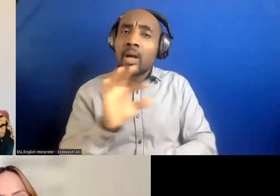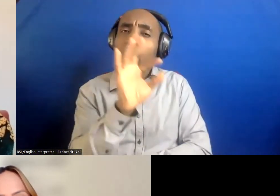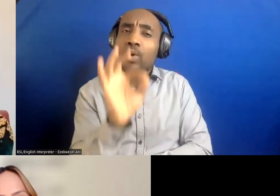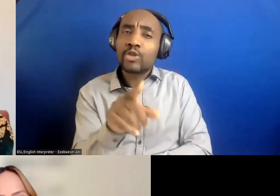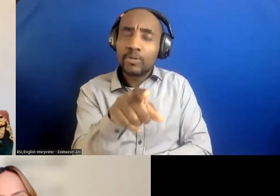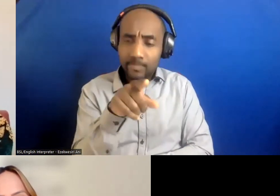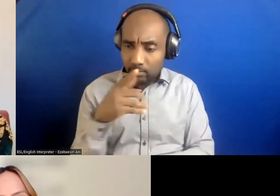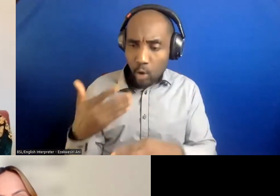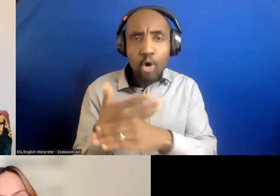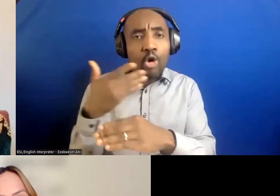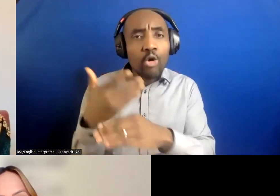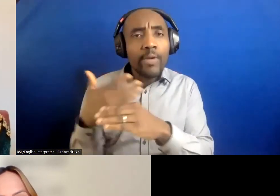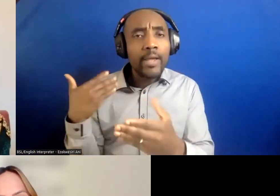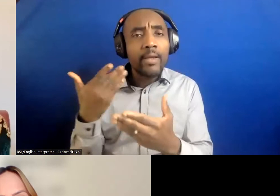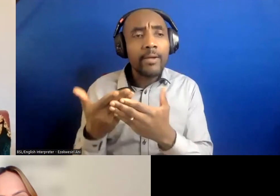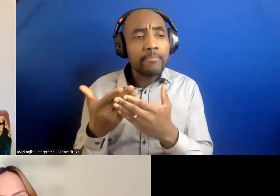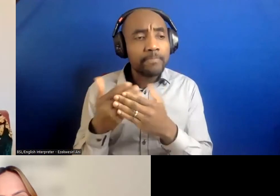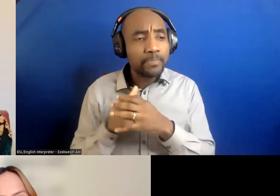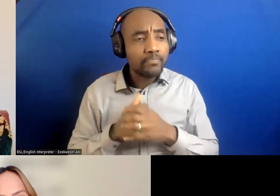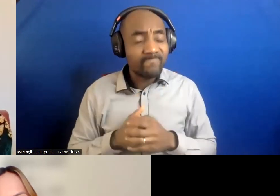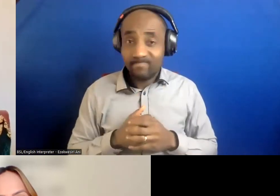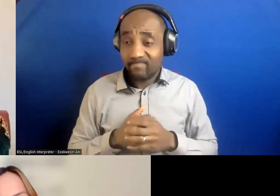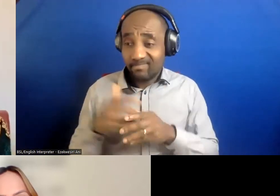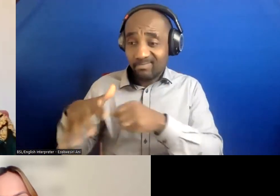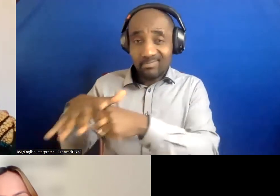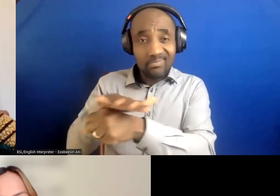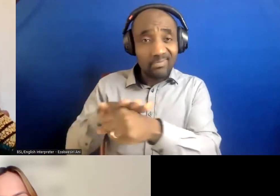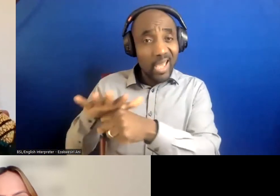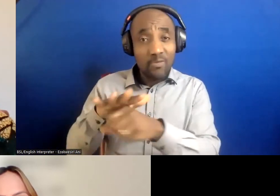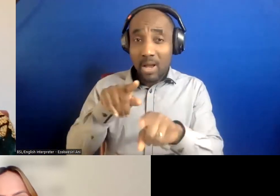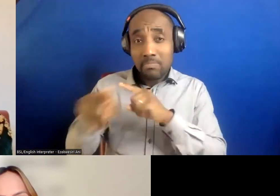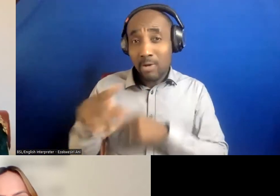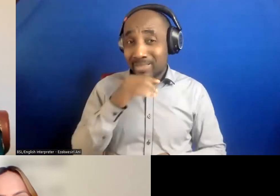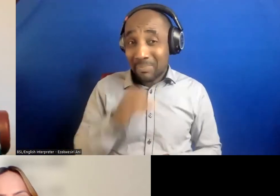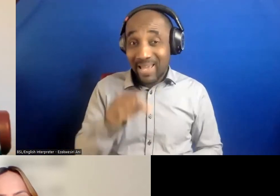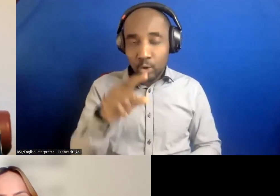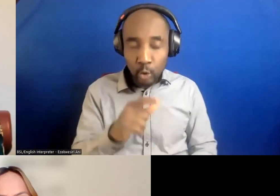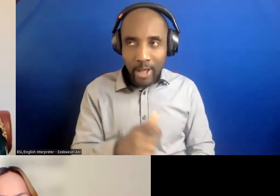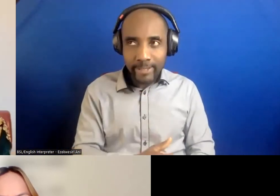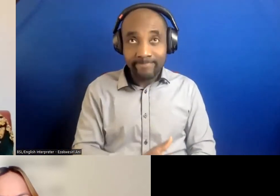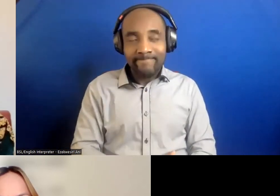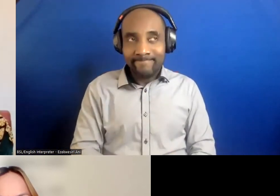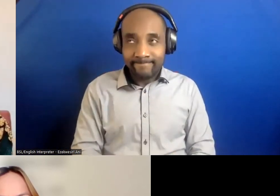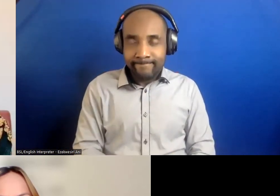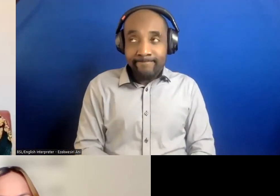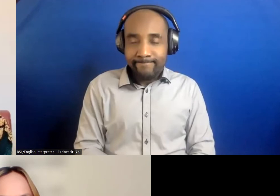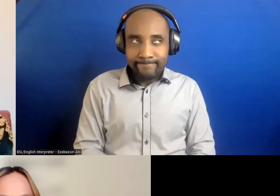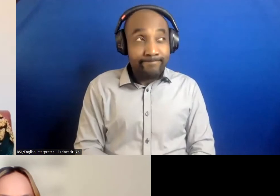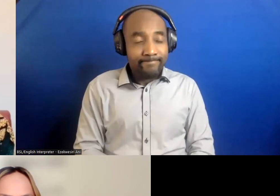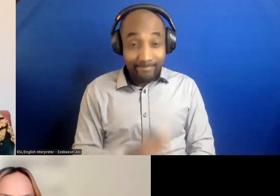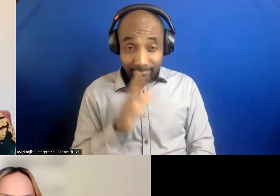of your career has been in male-dominated spaces. You know, you ruefully smile. I can see that smile there, Manisha. And